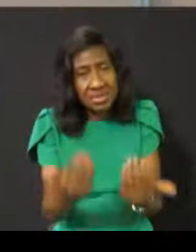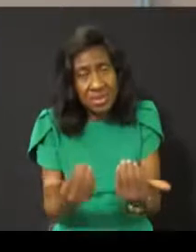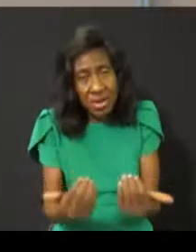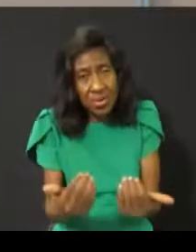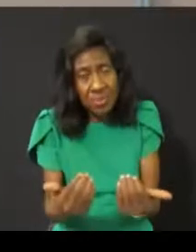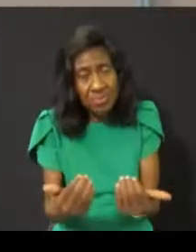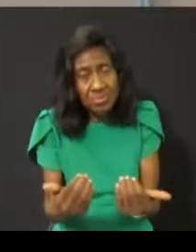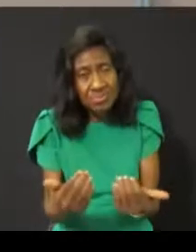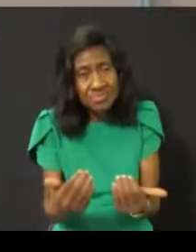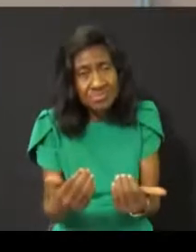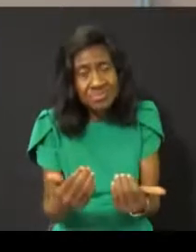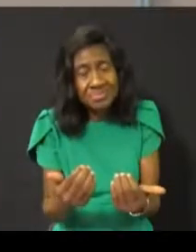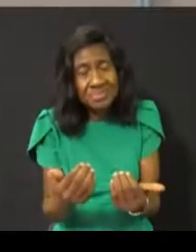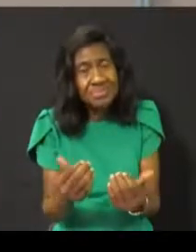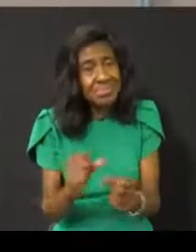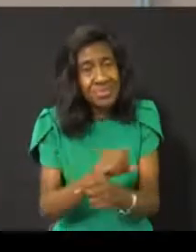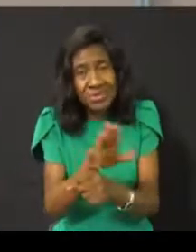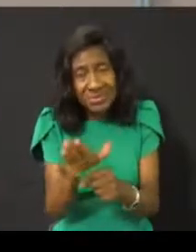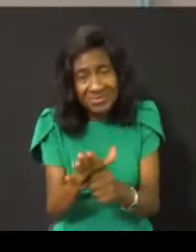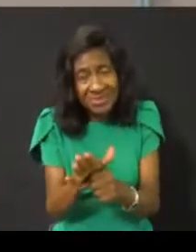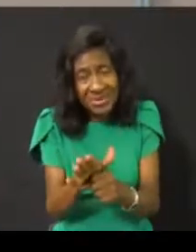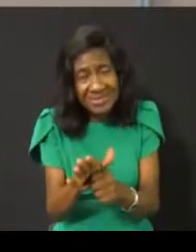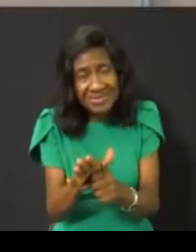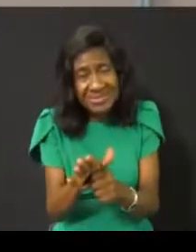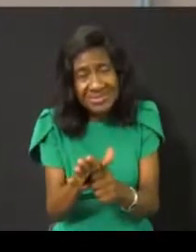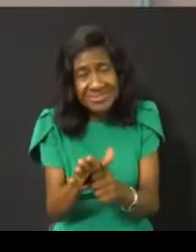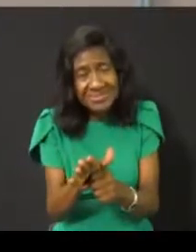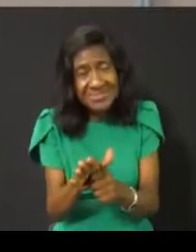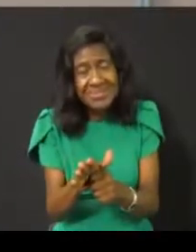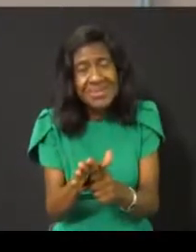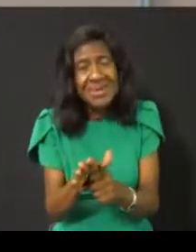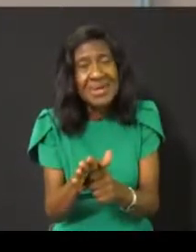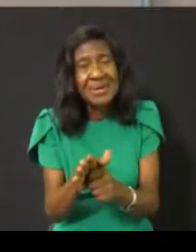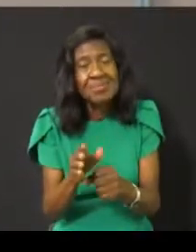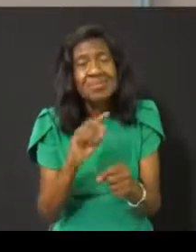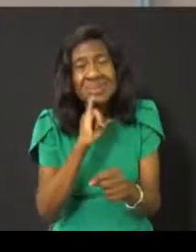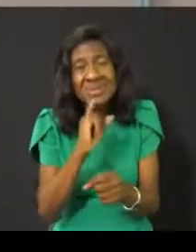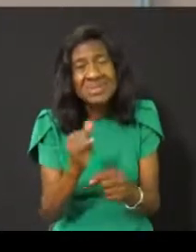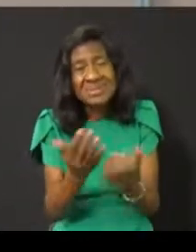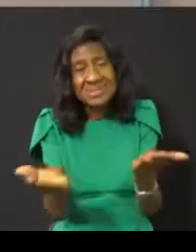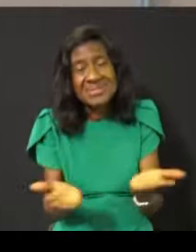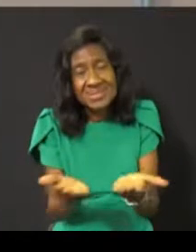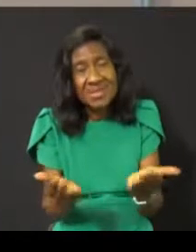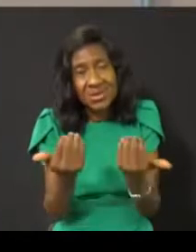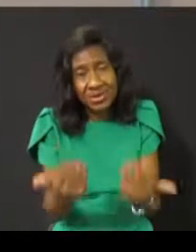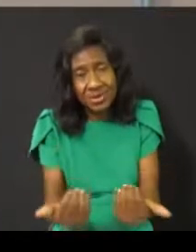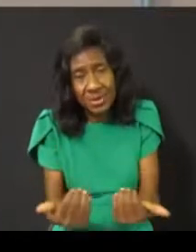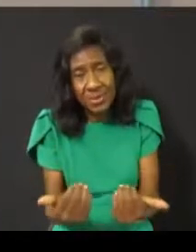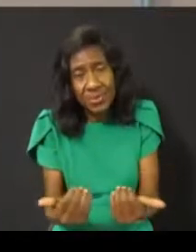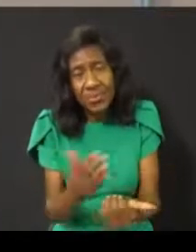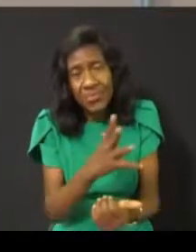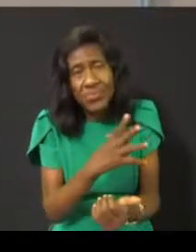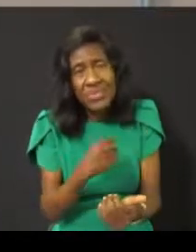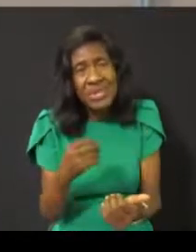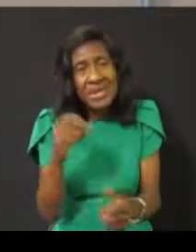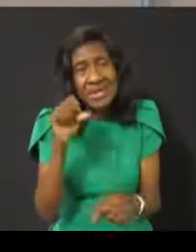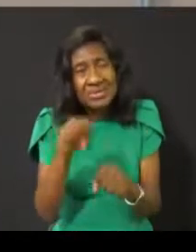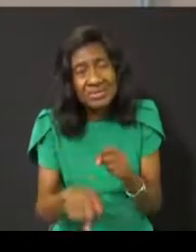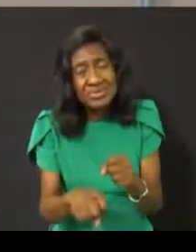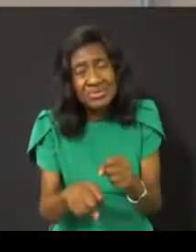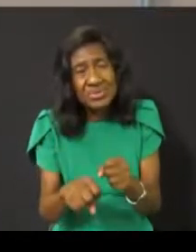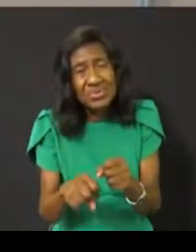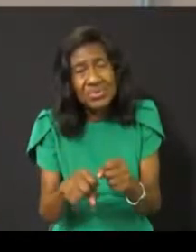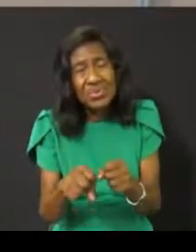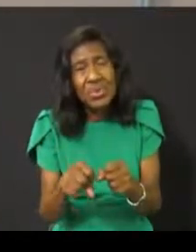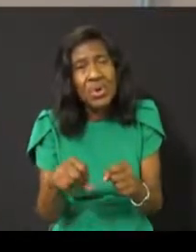to an endemic like the common cold, or disappears altogether like smallpox, the way that we once went about our